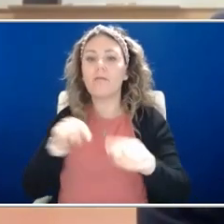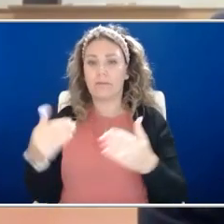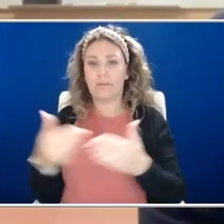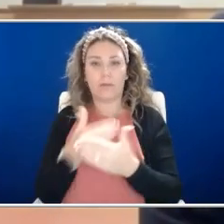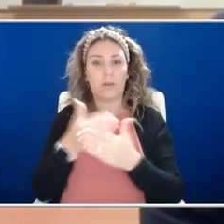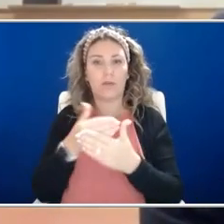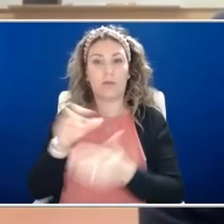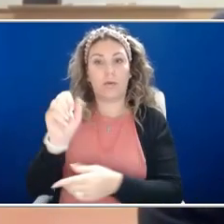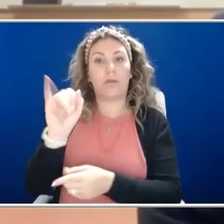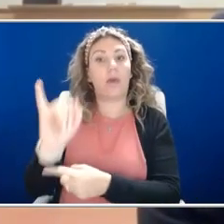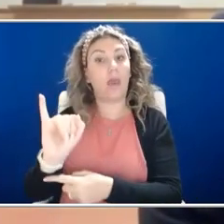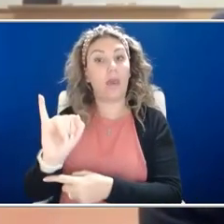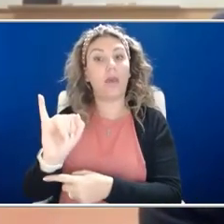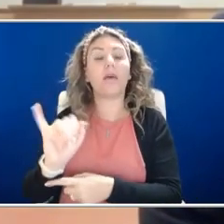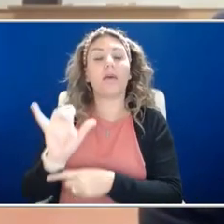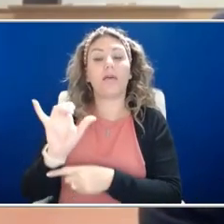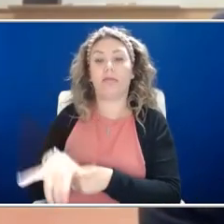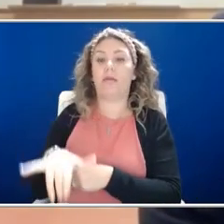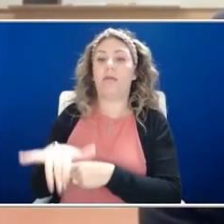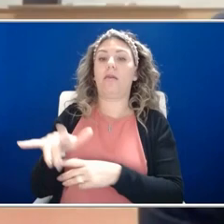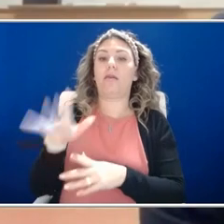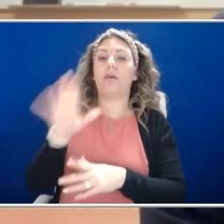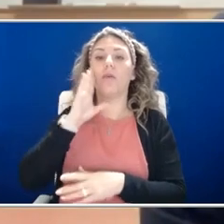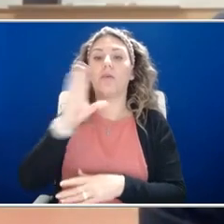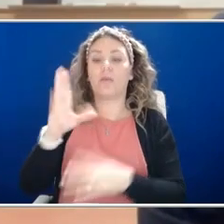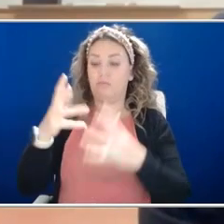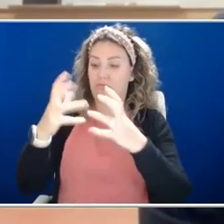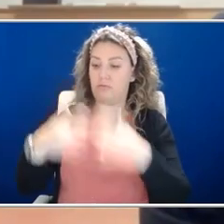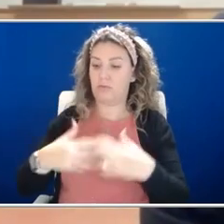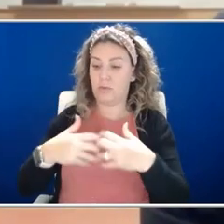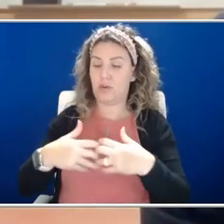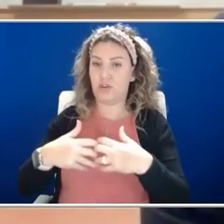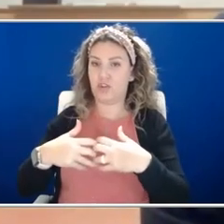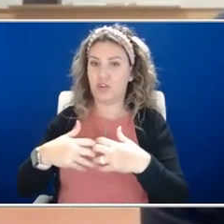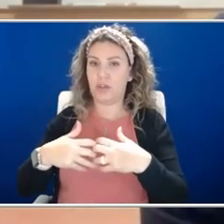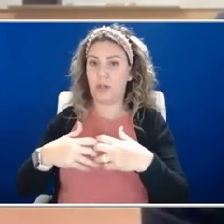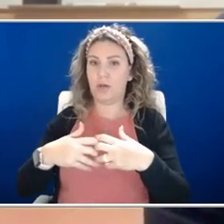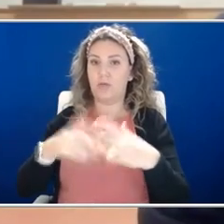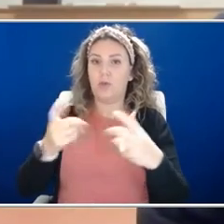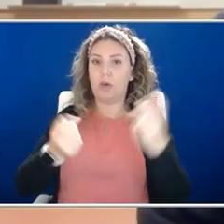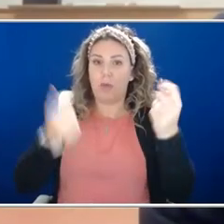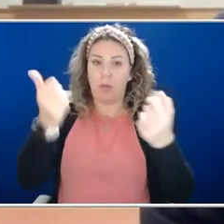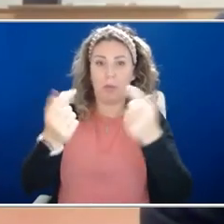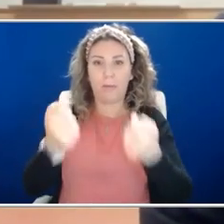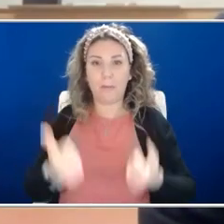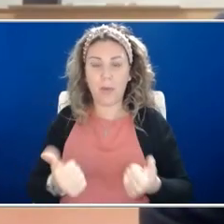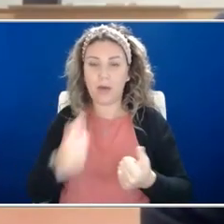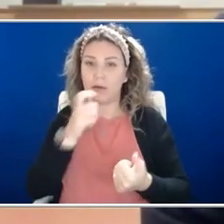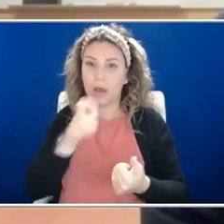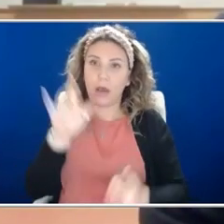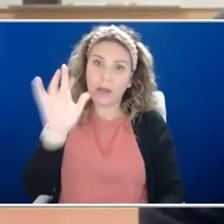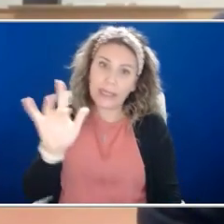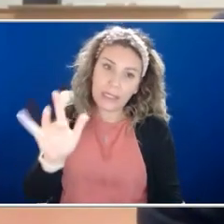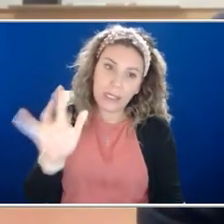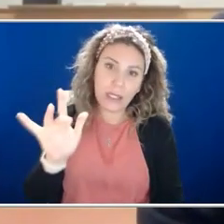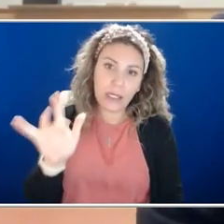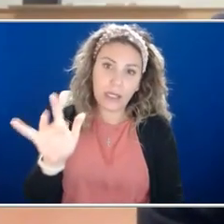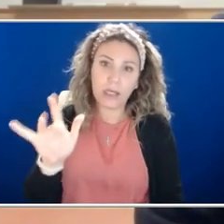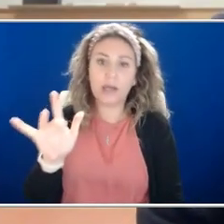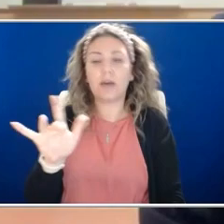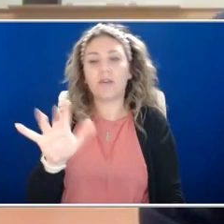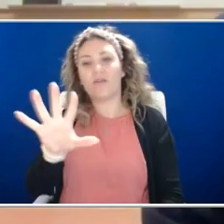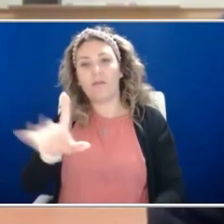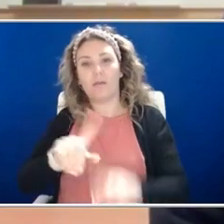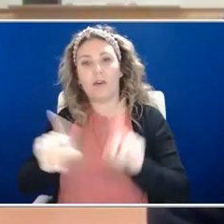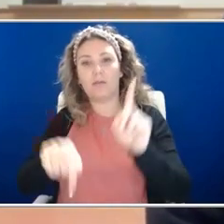using AI capability, now they're able to the machines are able to tee those things up so that you don't have to click on five different things